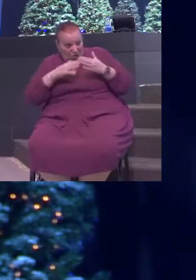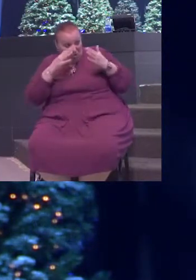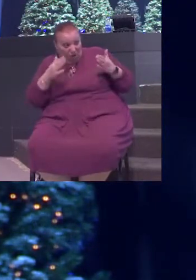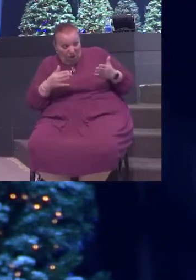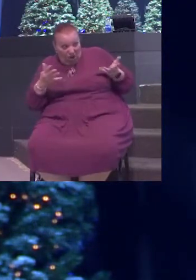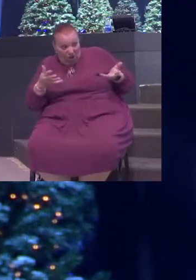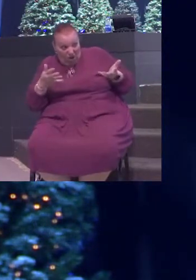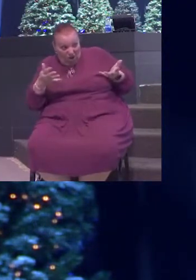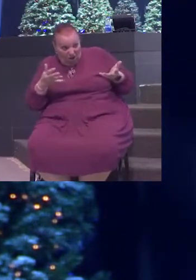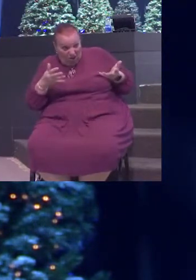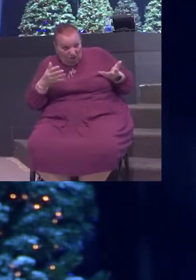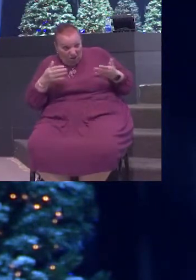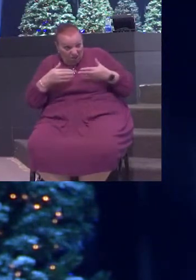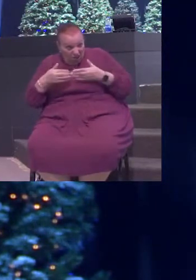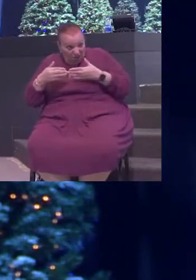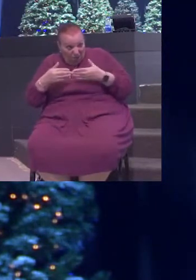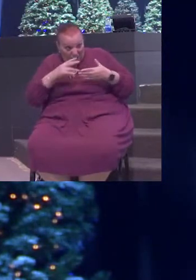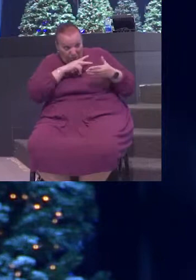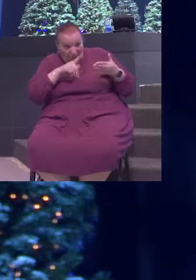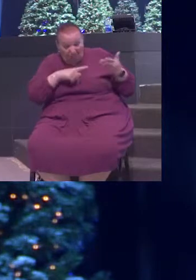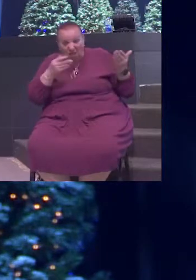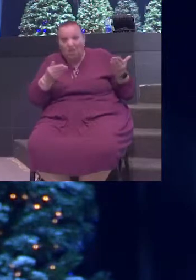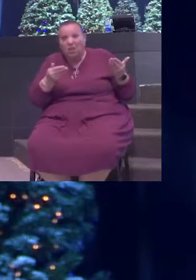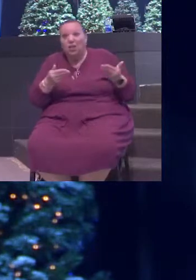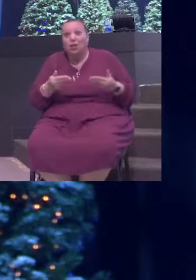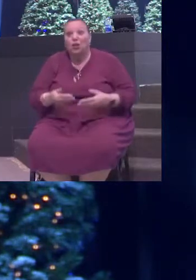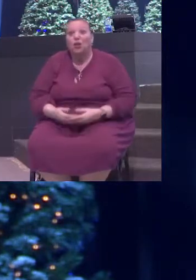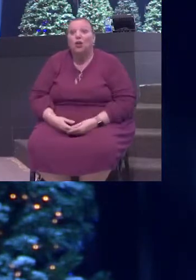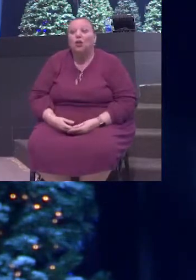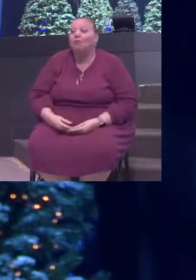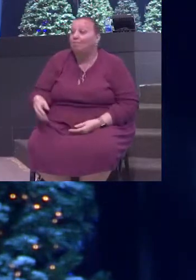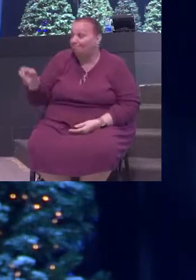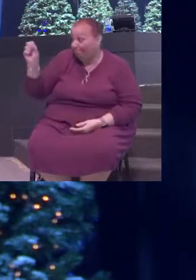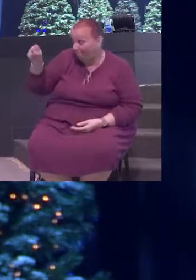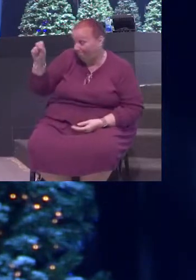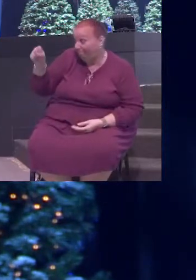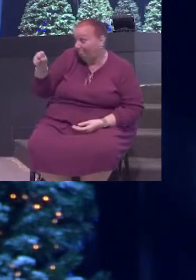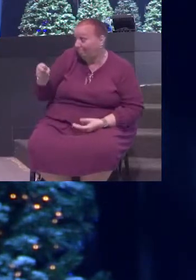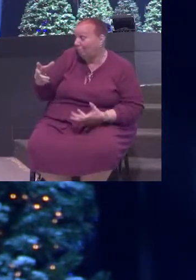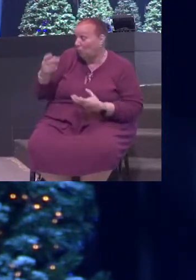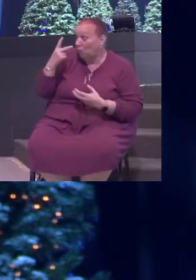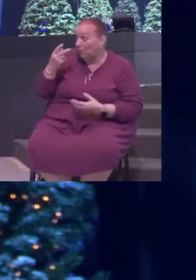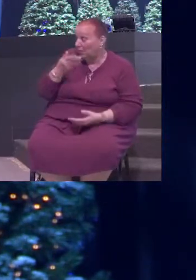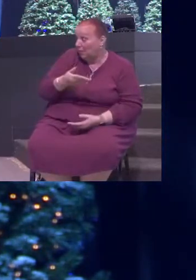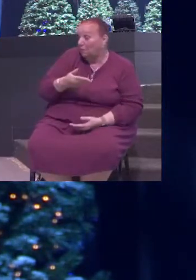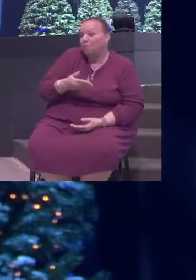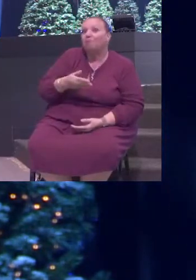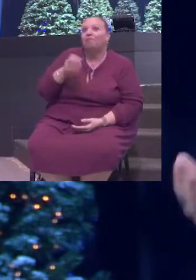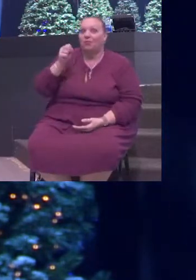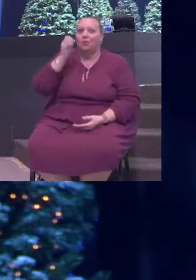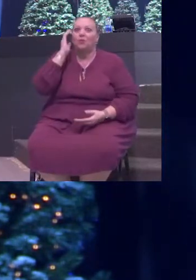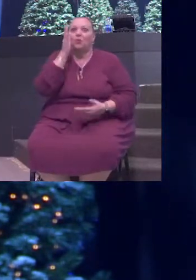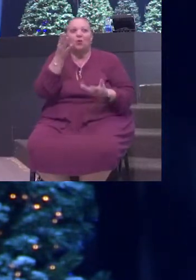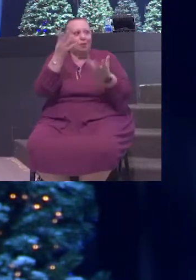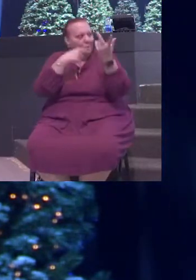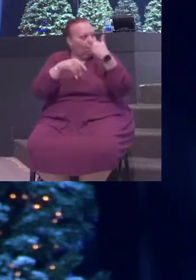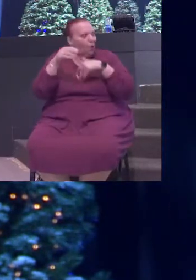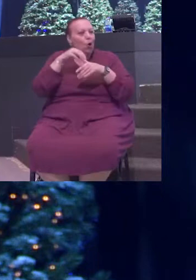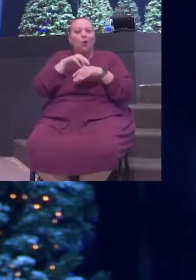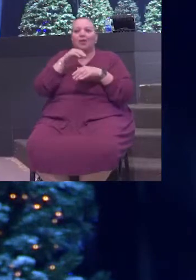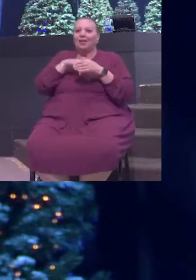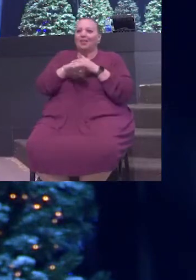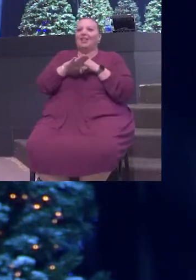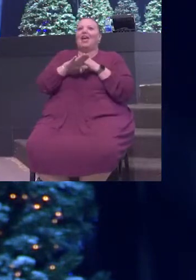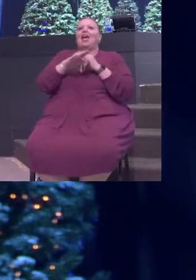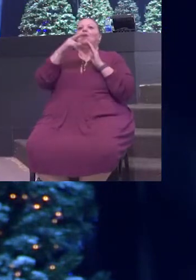Is there a child king in here?" "Yes, there is. Would you like to see him?" "Yes, we would. Come on in."